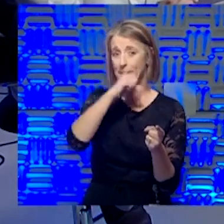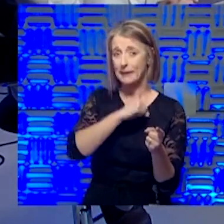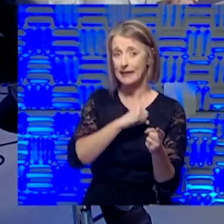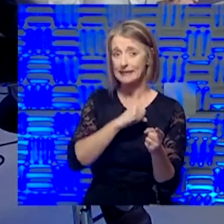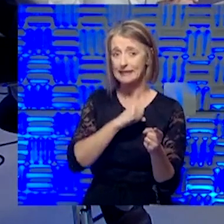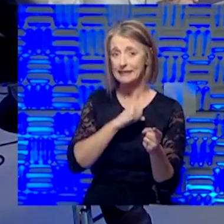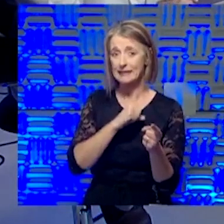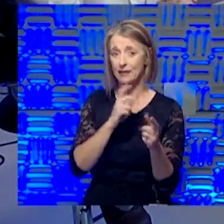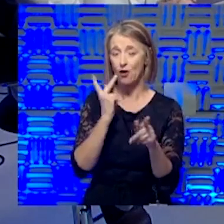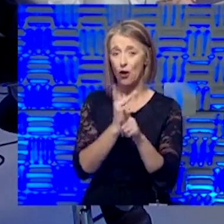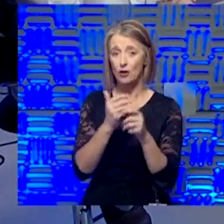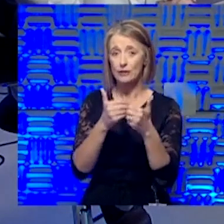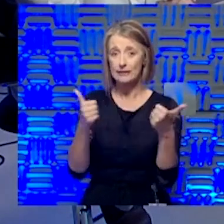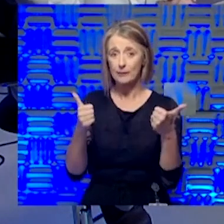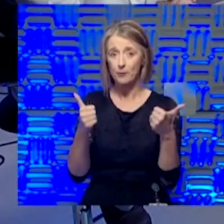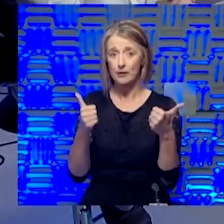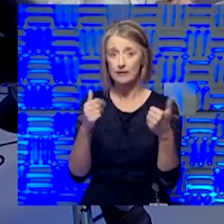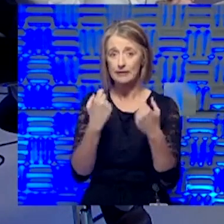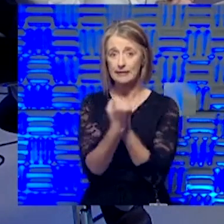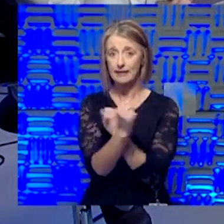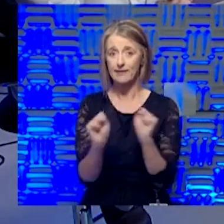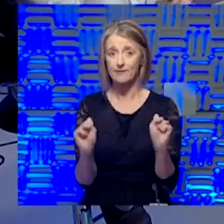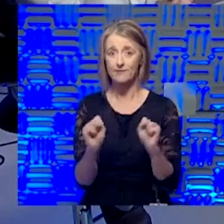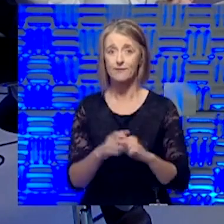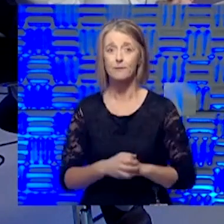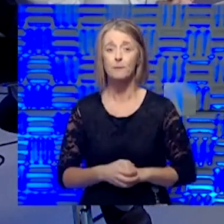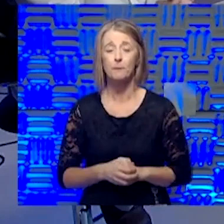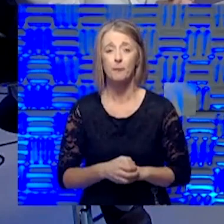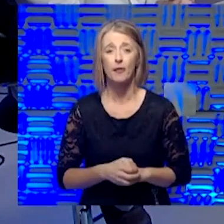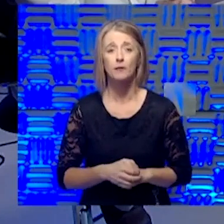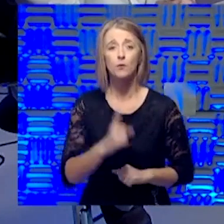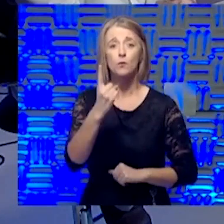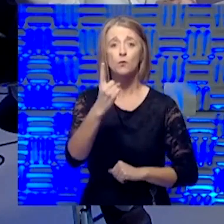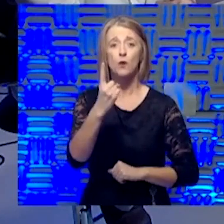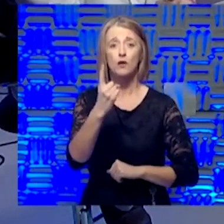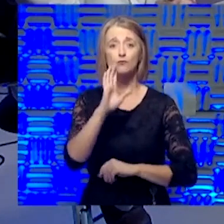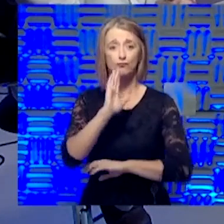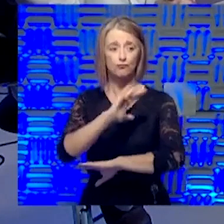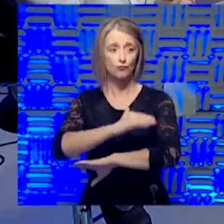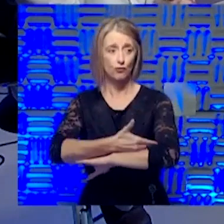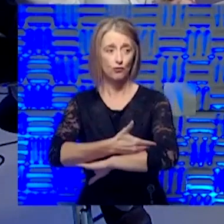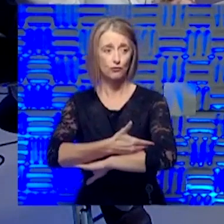to work hard to keep everybody safe. We just had a daughter.